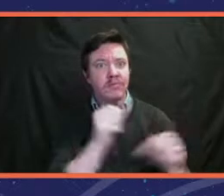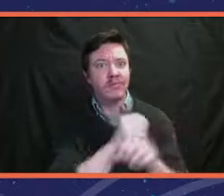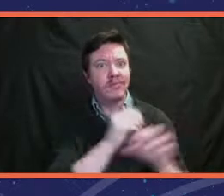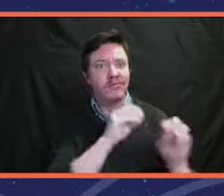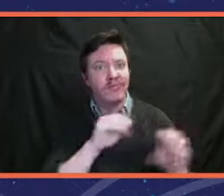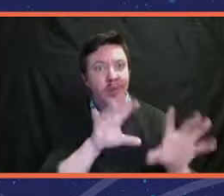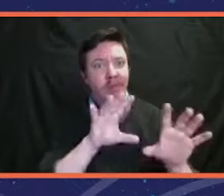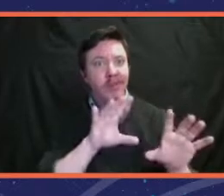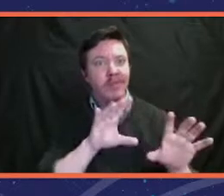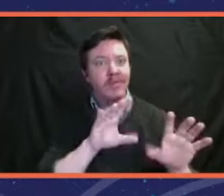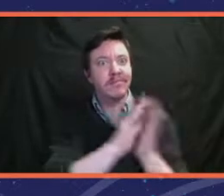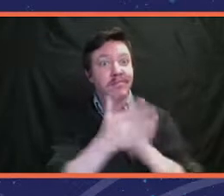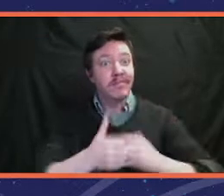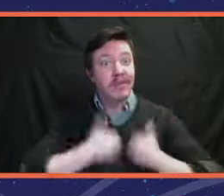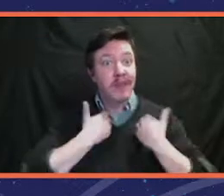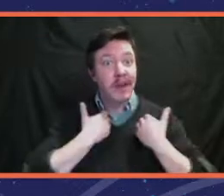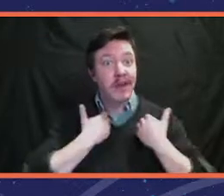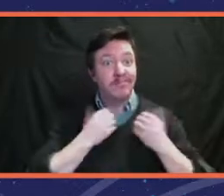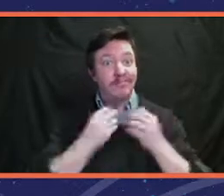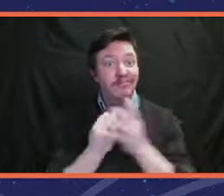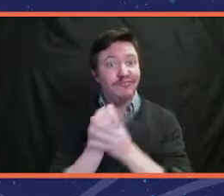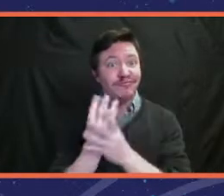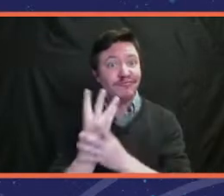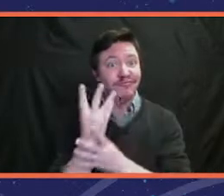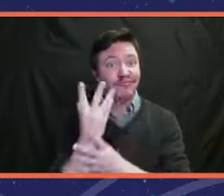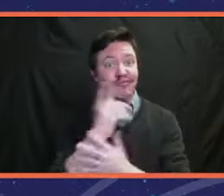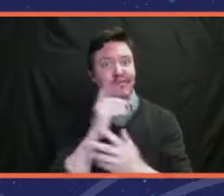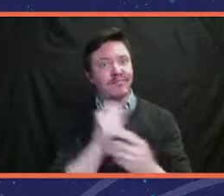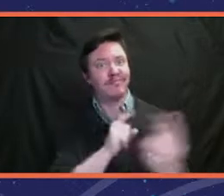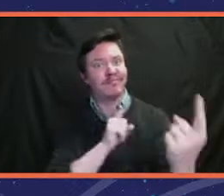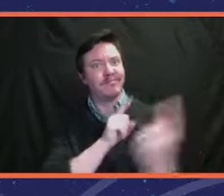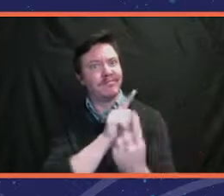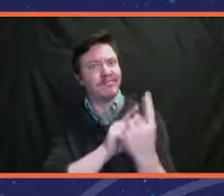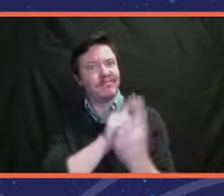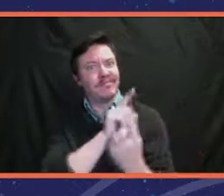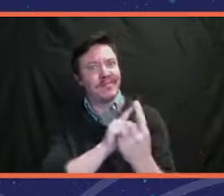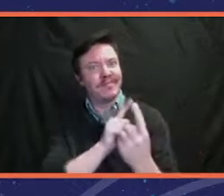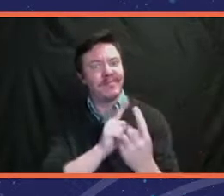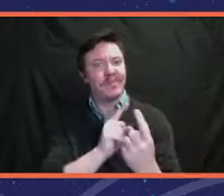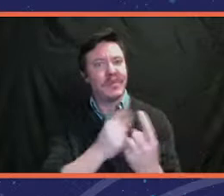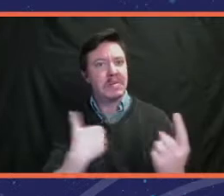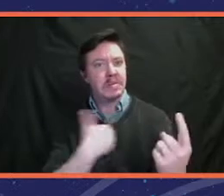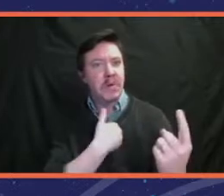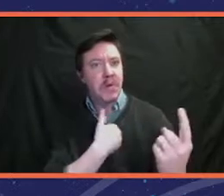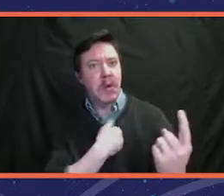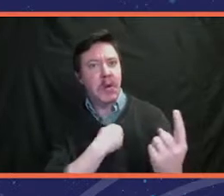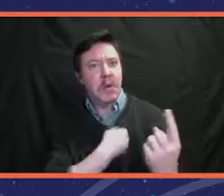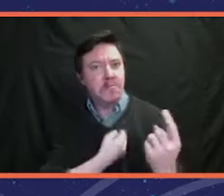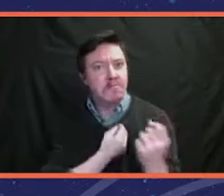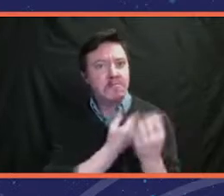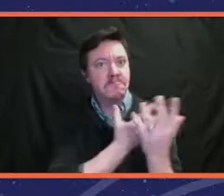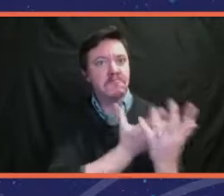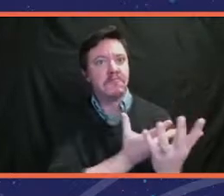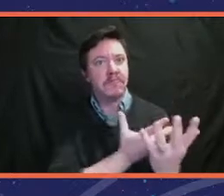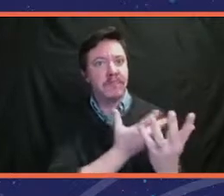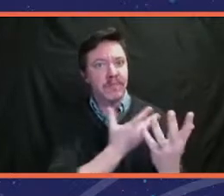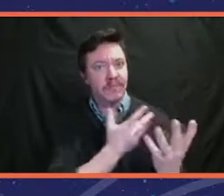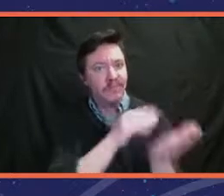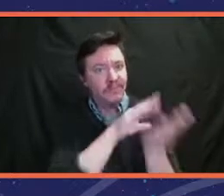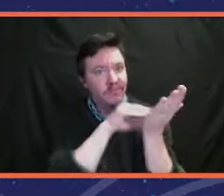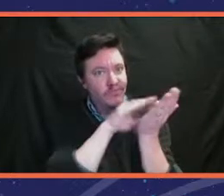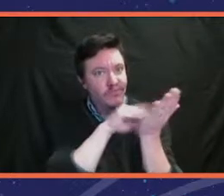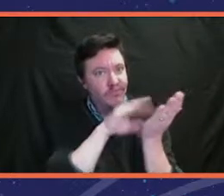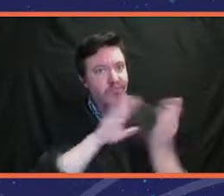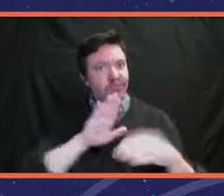your environment. You get to meet it, embody a presence with it. And And you get to learn its indigenous name, one